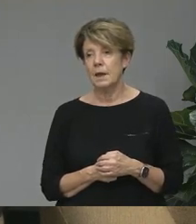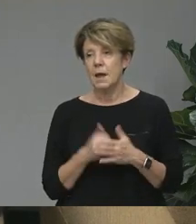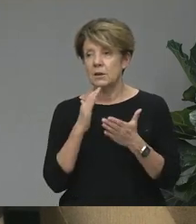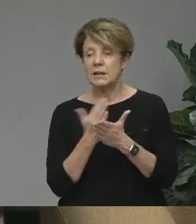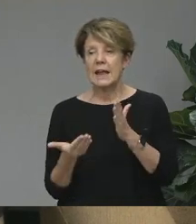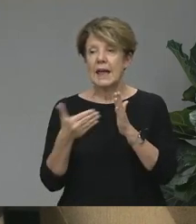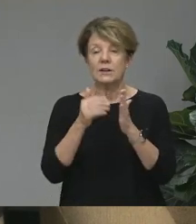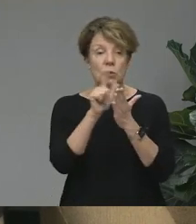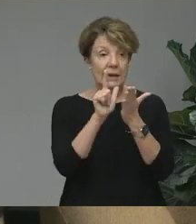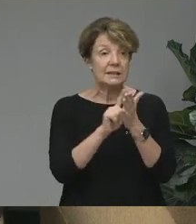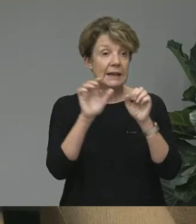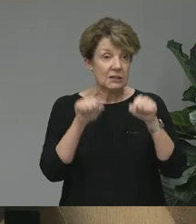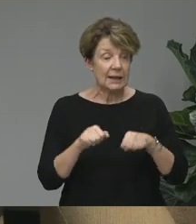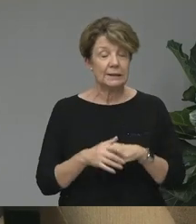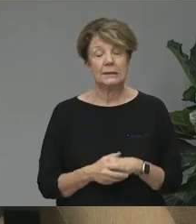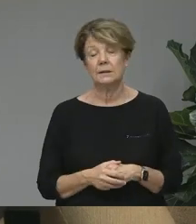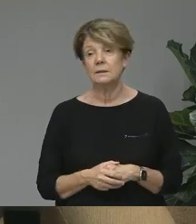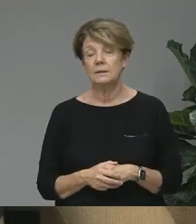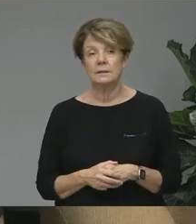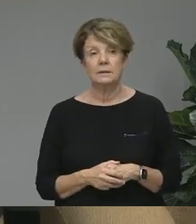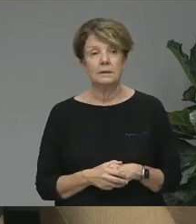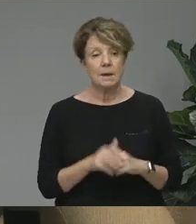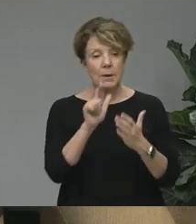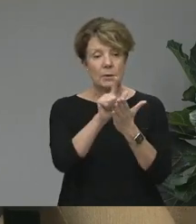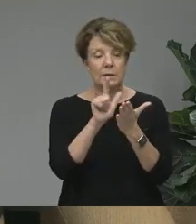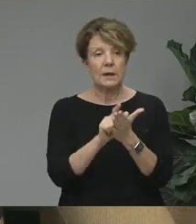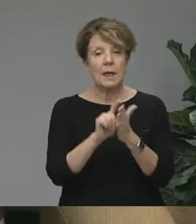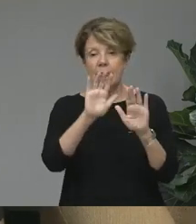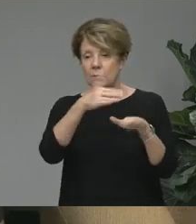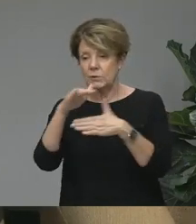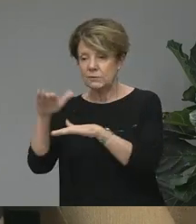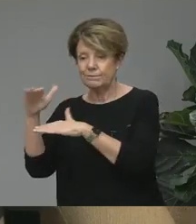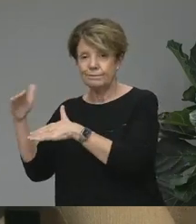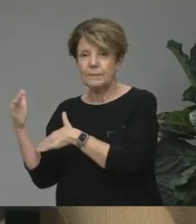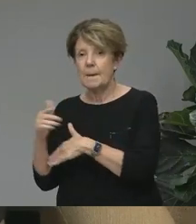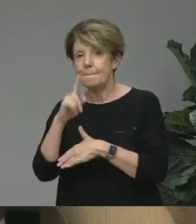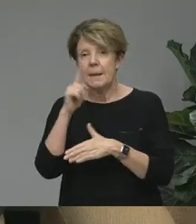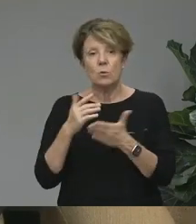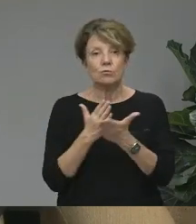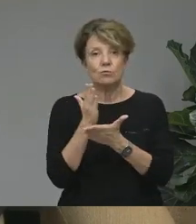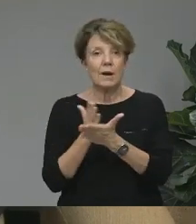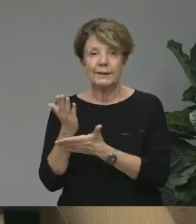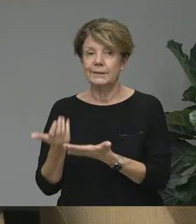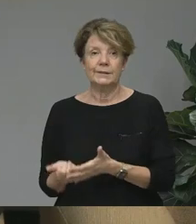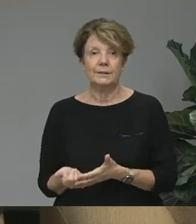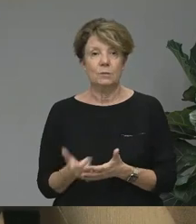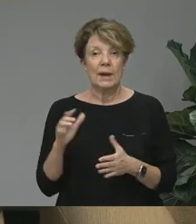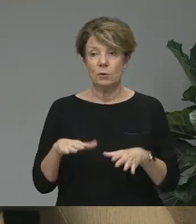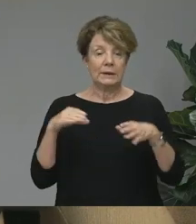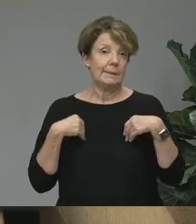legislation, although, you know, it was legislation that restricted people's rights. There's no getting away from that.